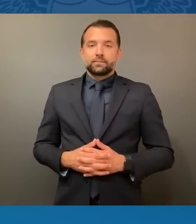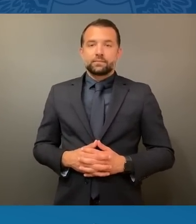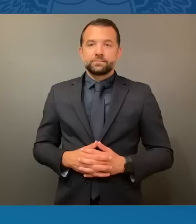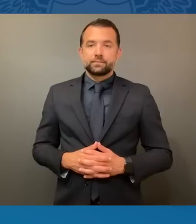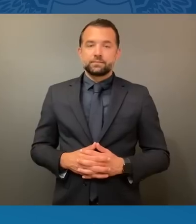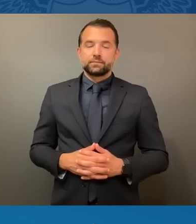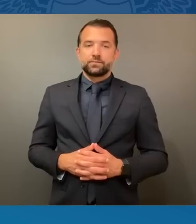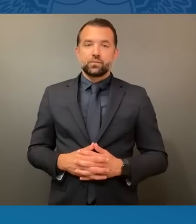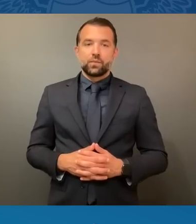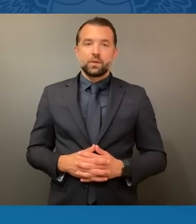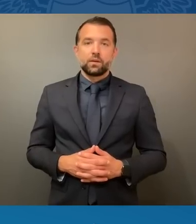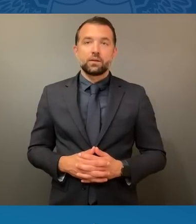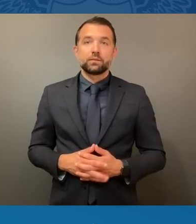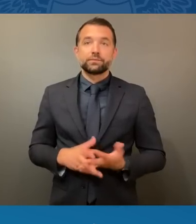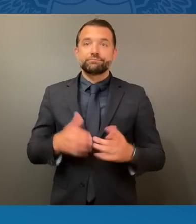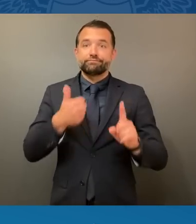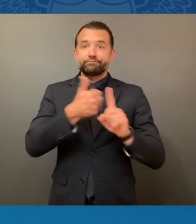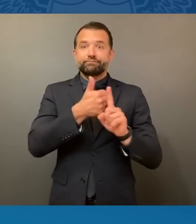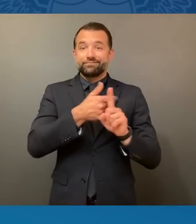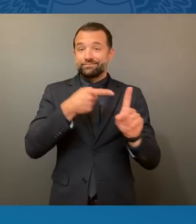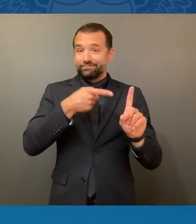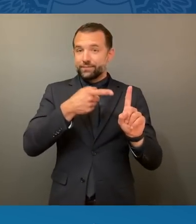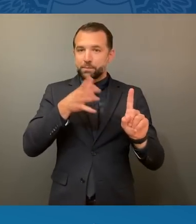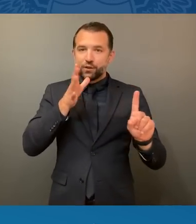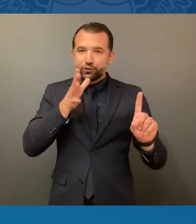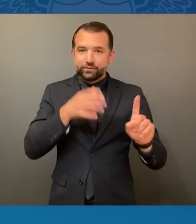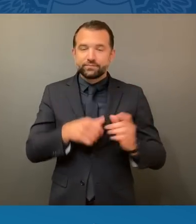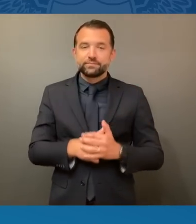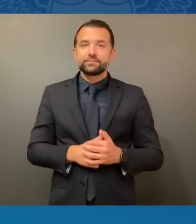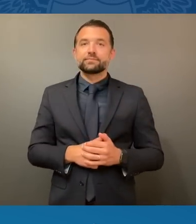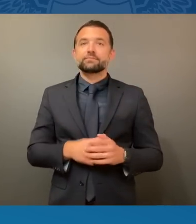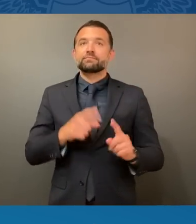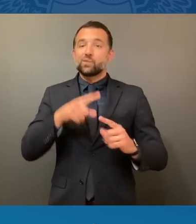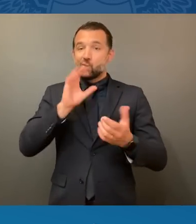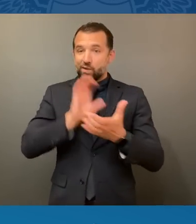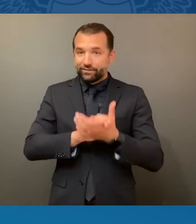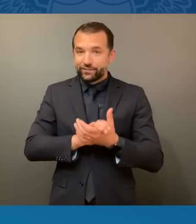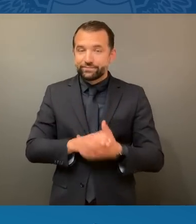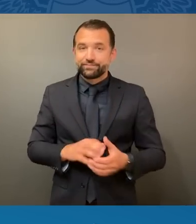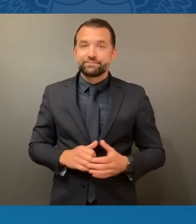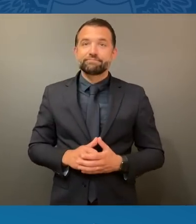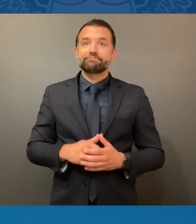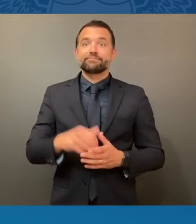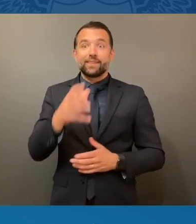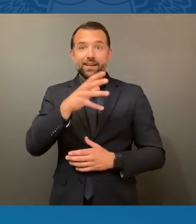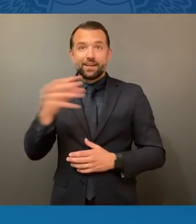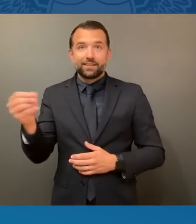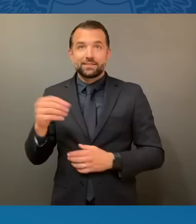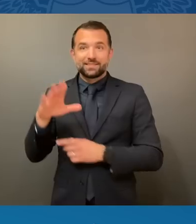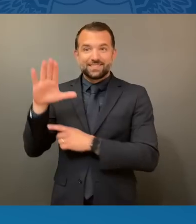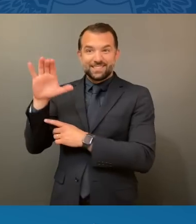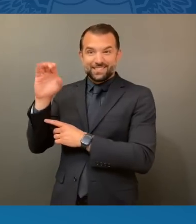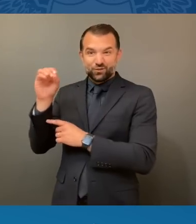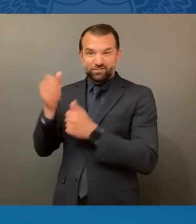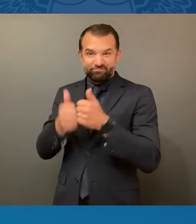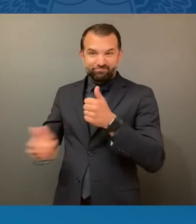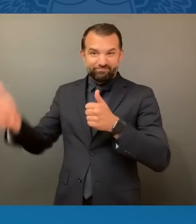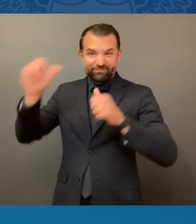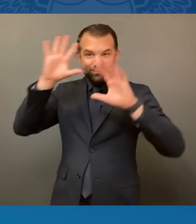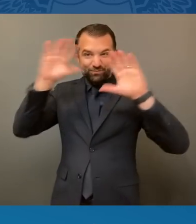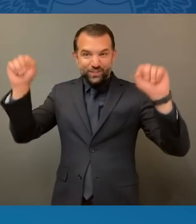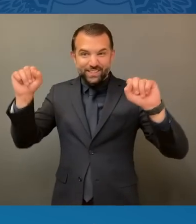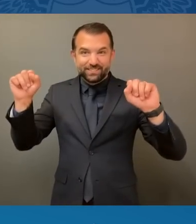A mother, a wife, and the CEO, the president and the CEO